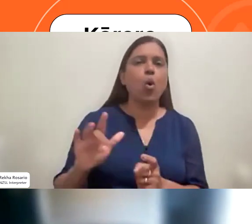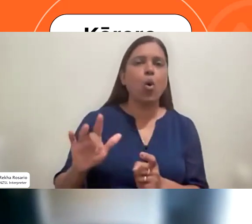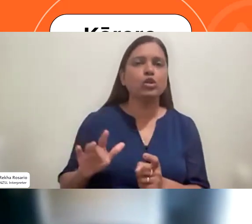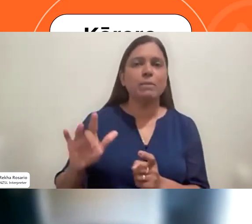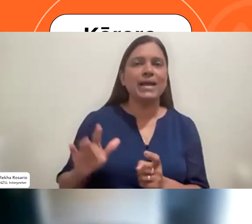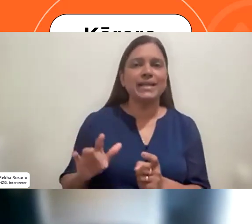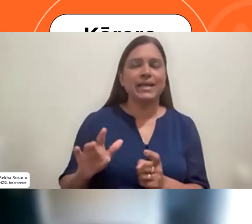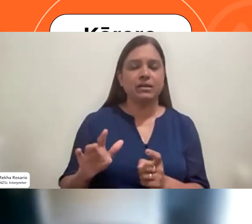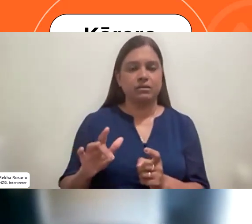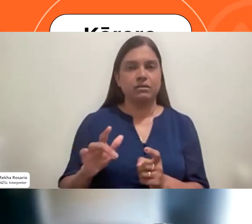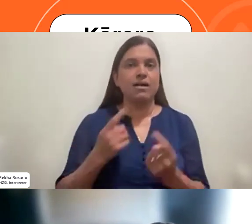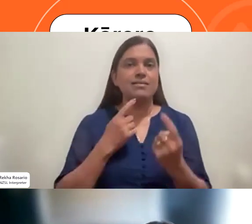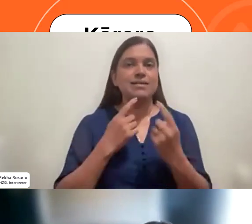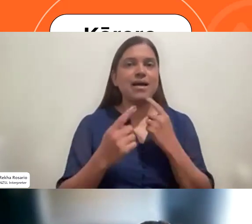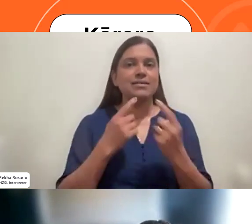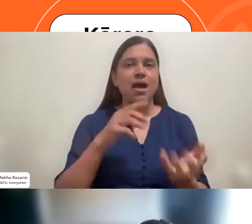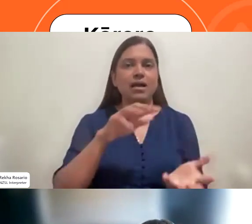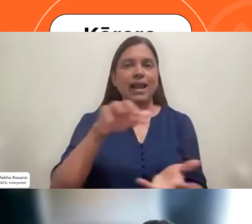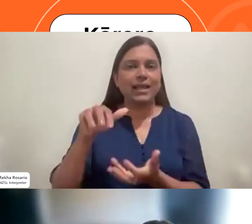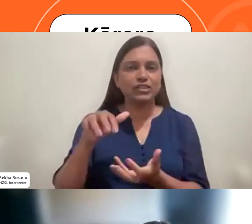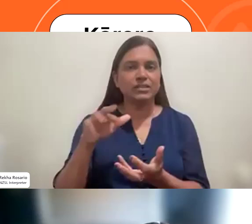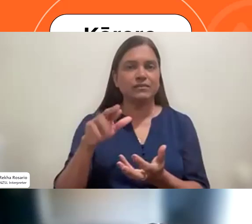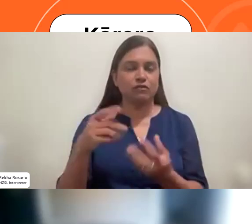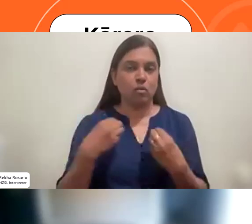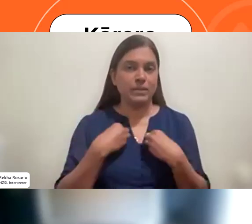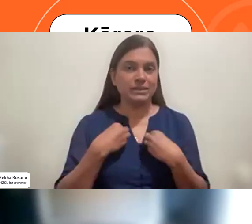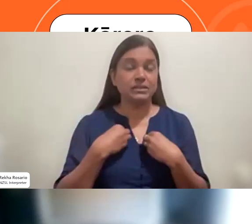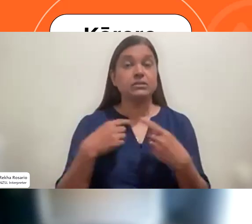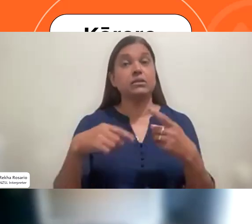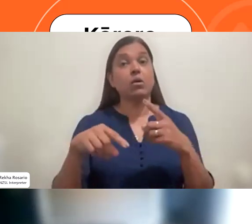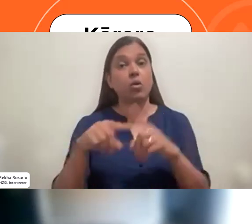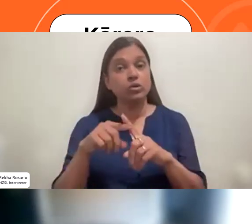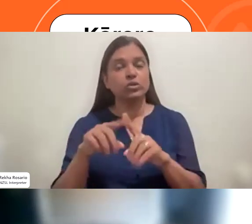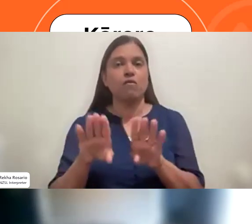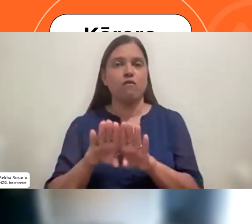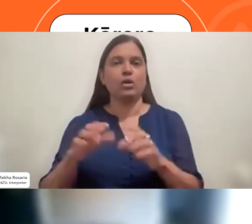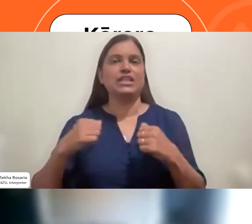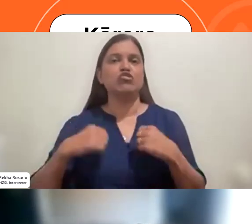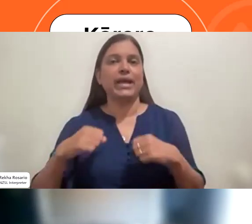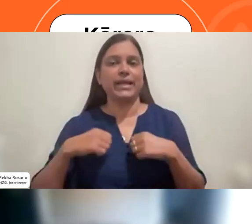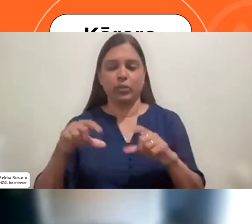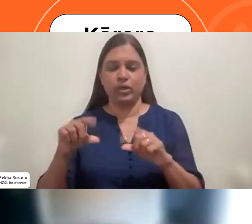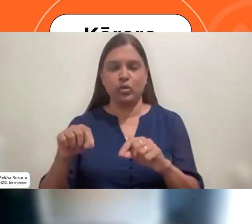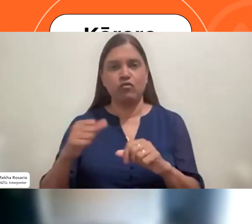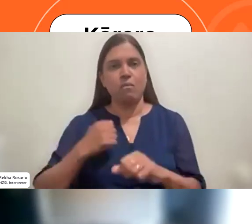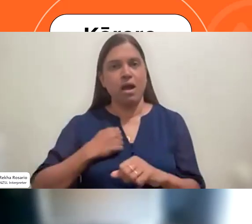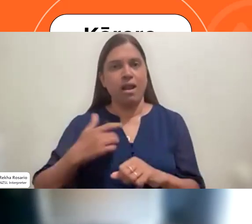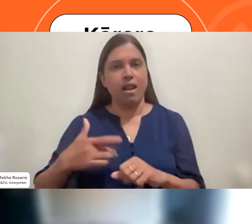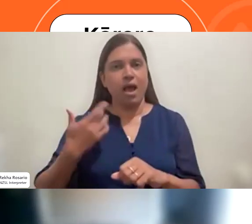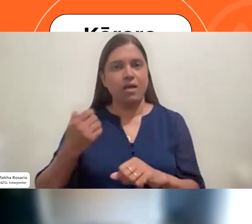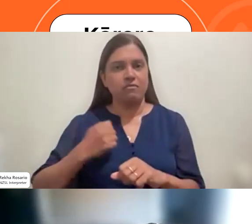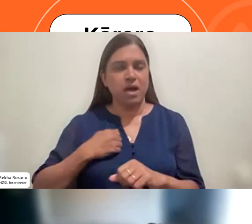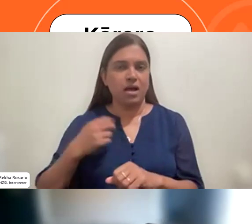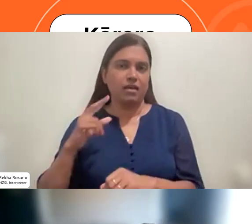my business, and about our trainings we're doing with My Life, My Voice. So at Smart Access, we have